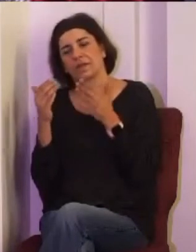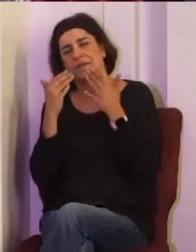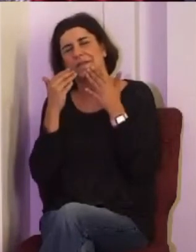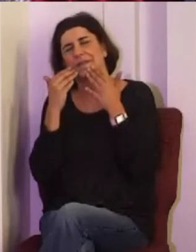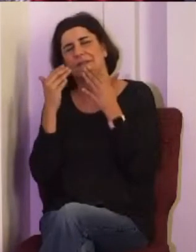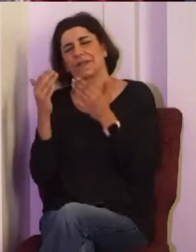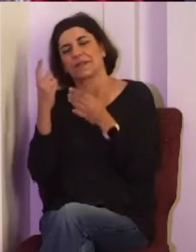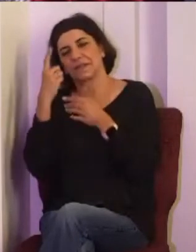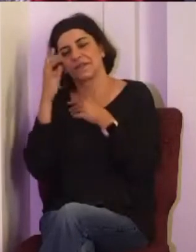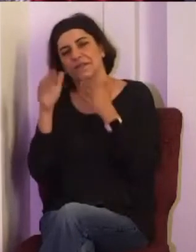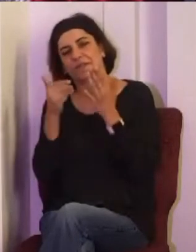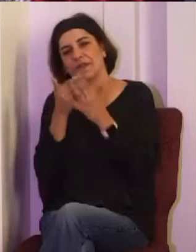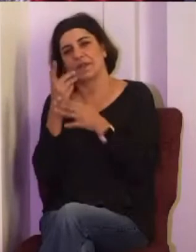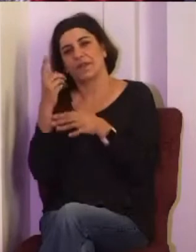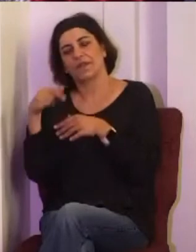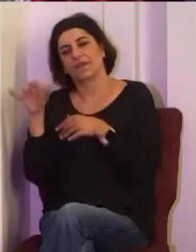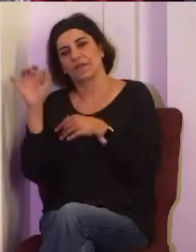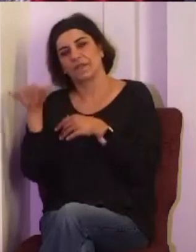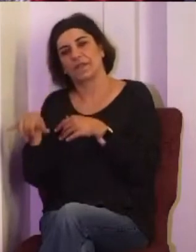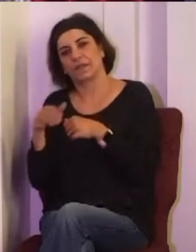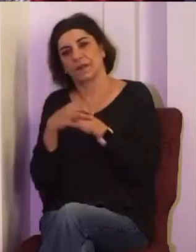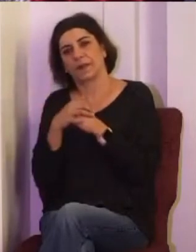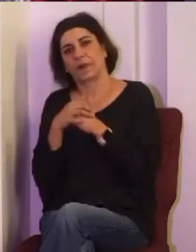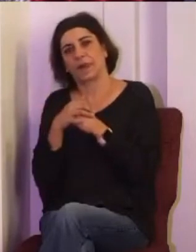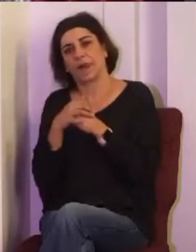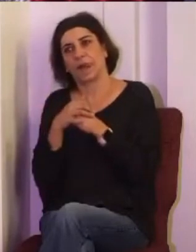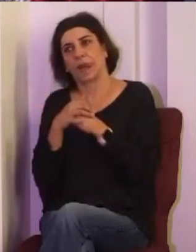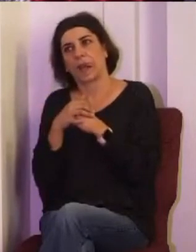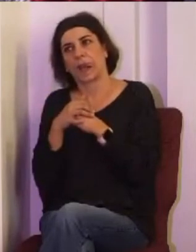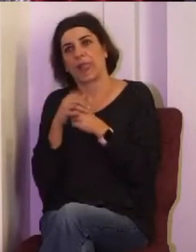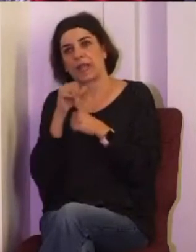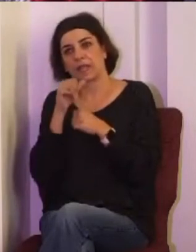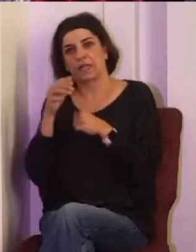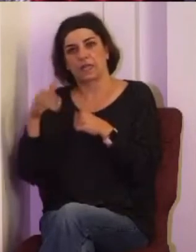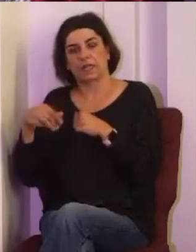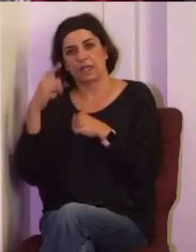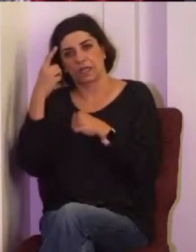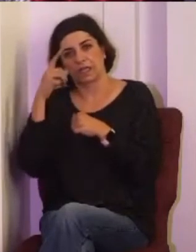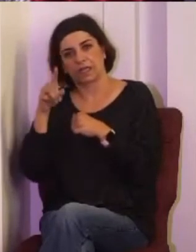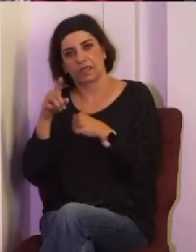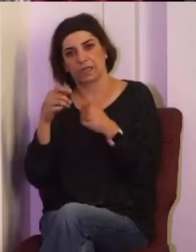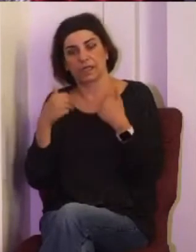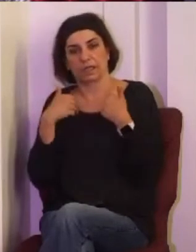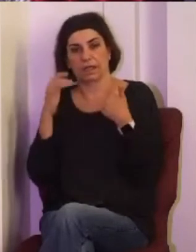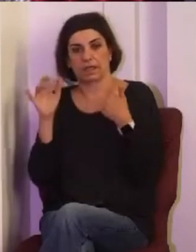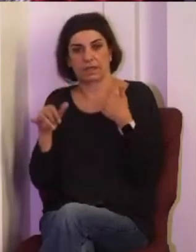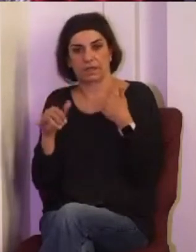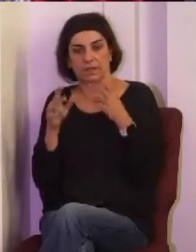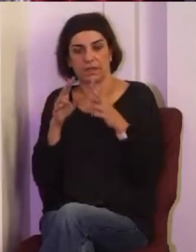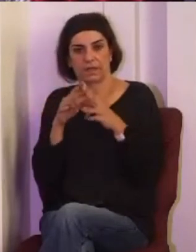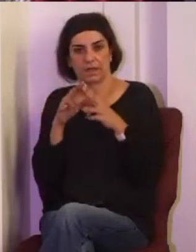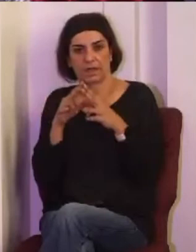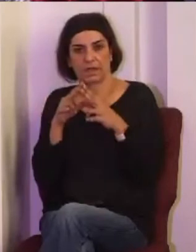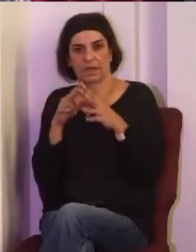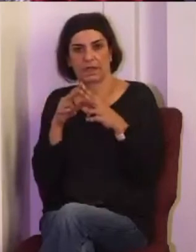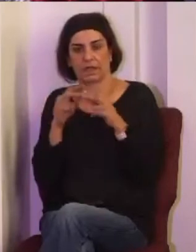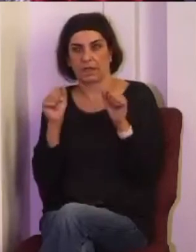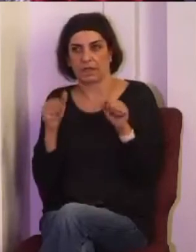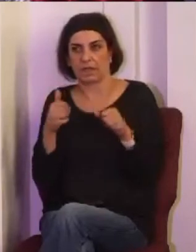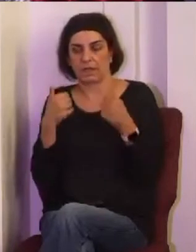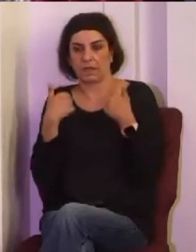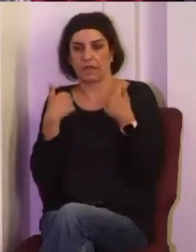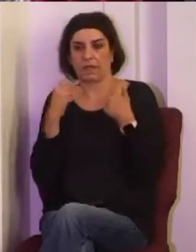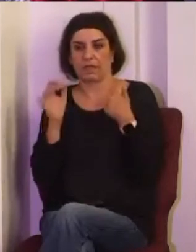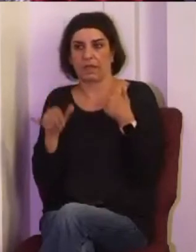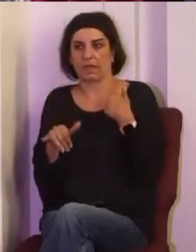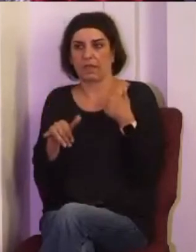thankful for all of that. And I said, it's not too late for you to have that either. You can have that liberty too.